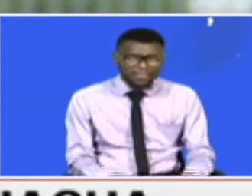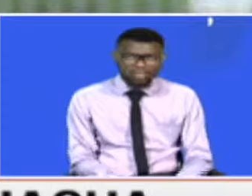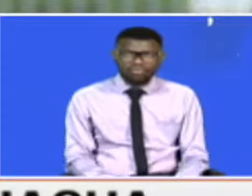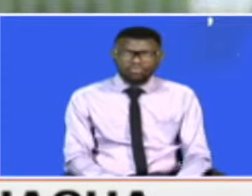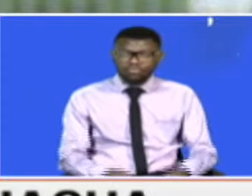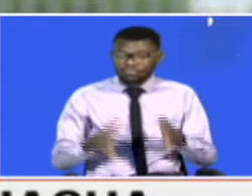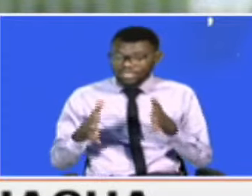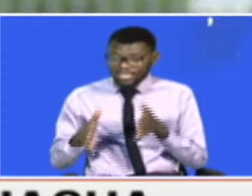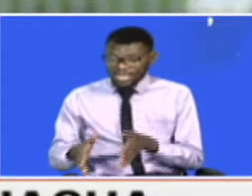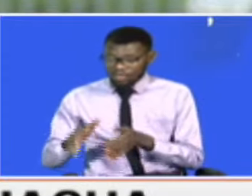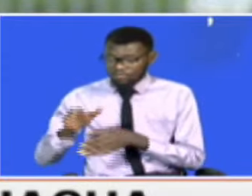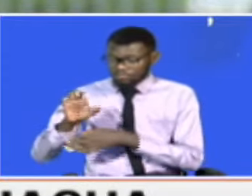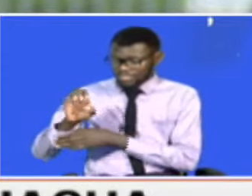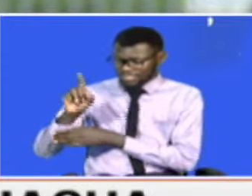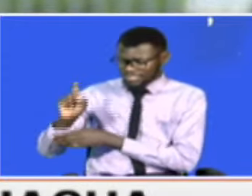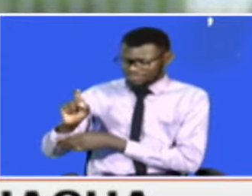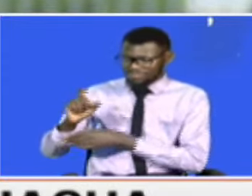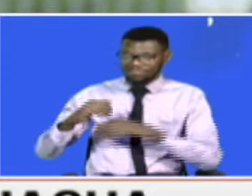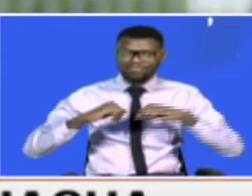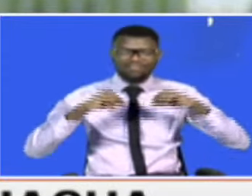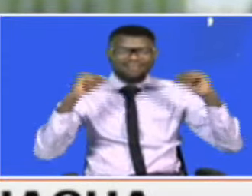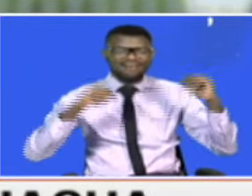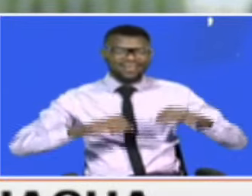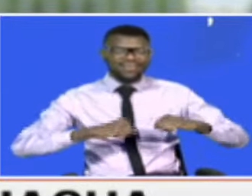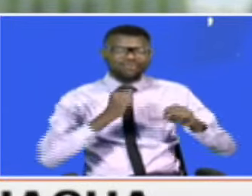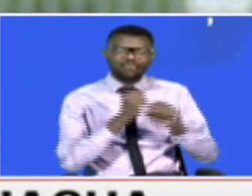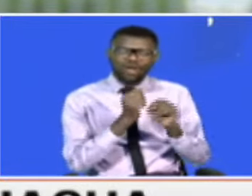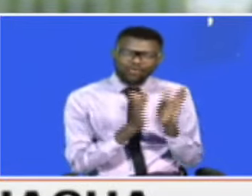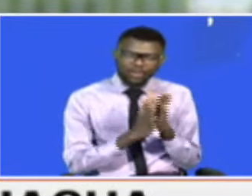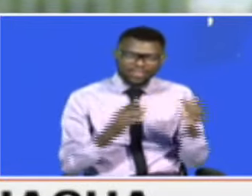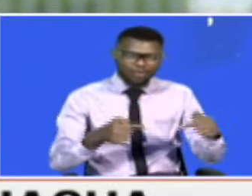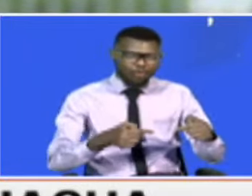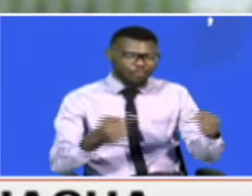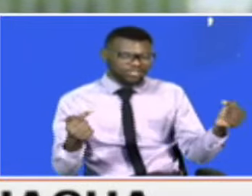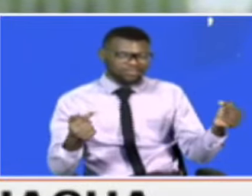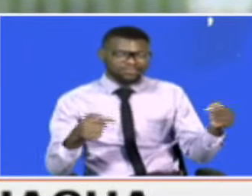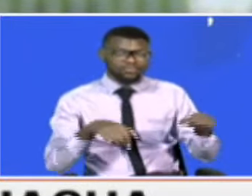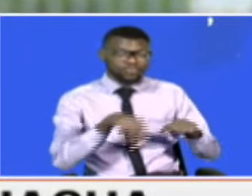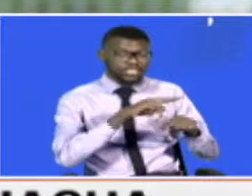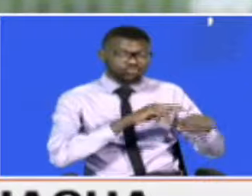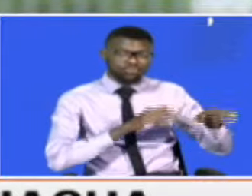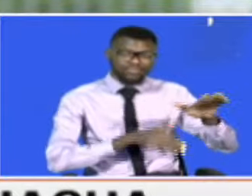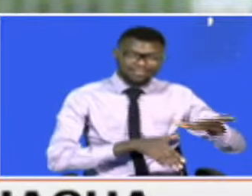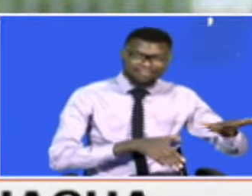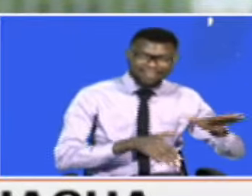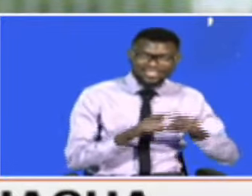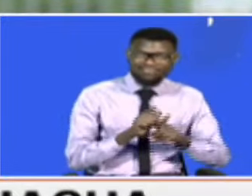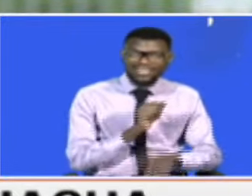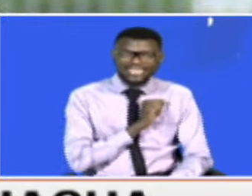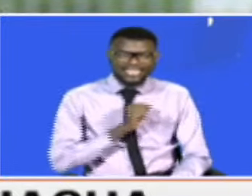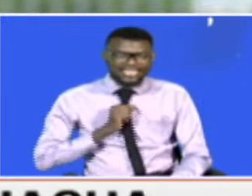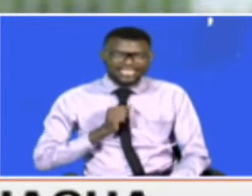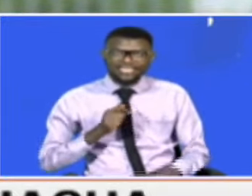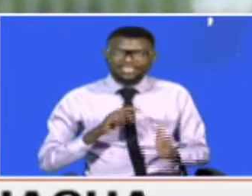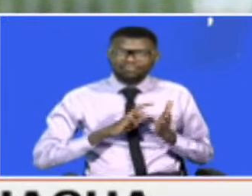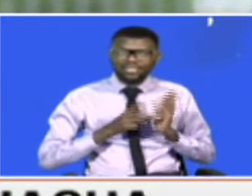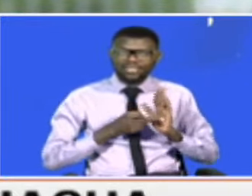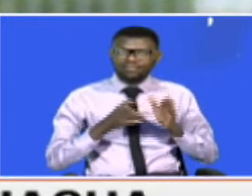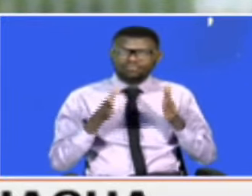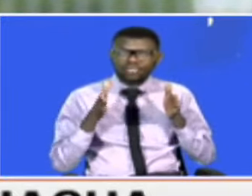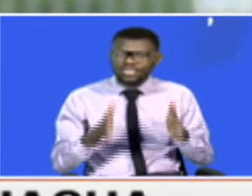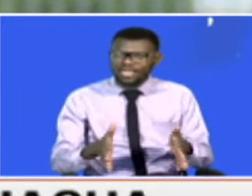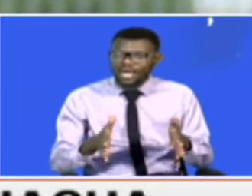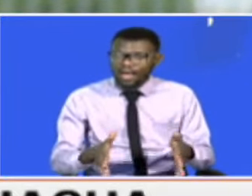where the executive has already agreed to work with the opposition in both the National Assembly and the Senate, it will be a walk in the park for